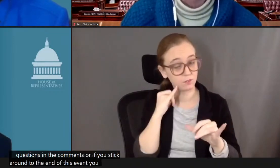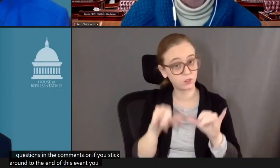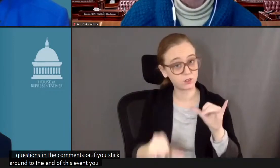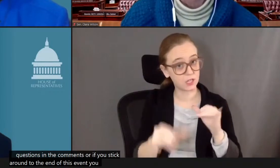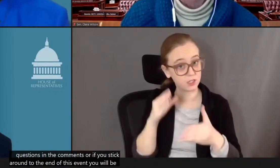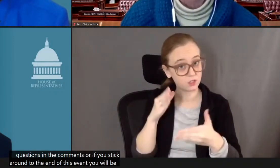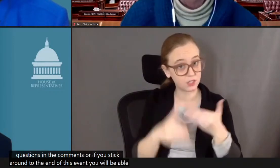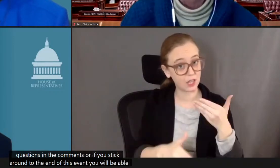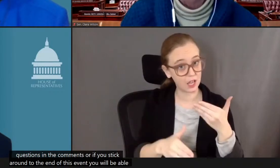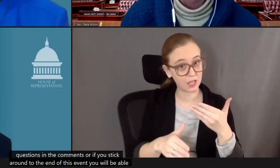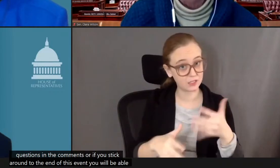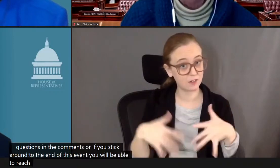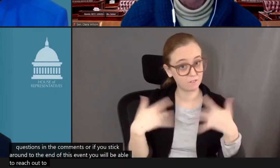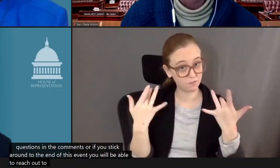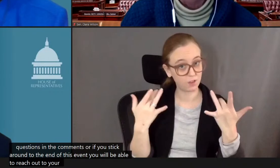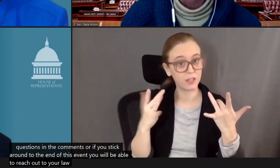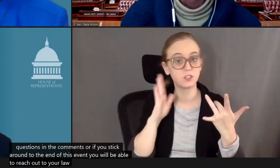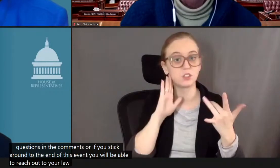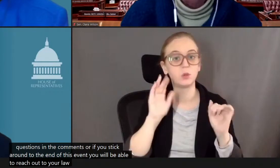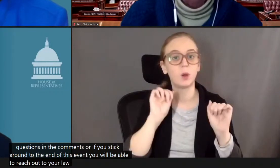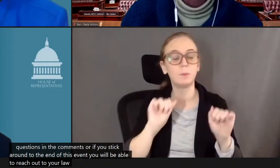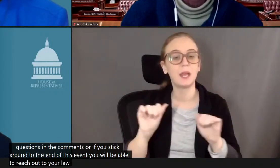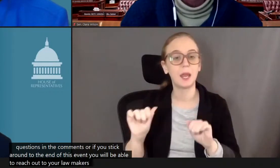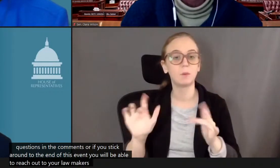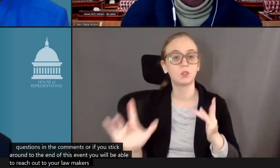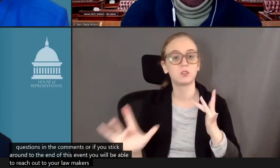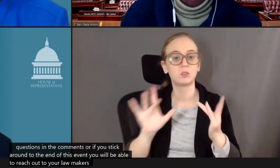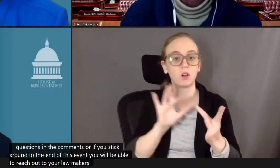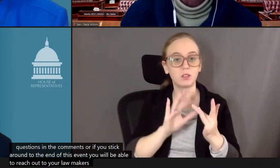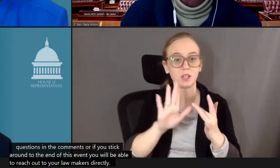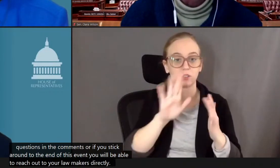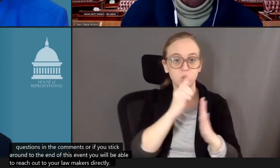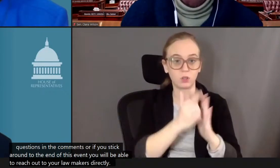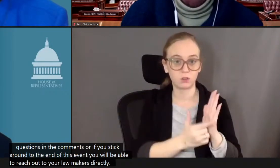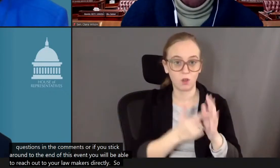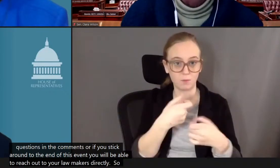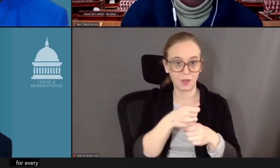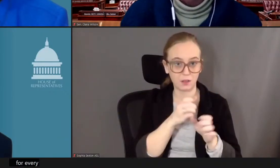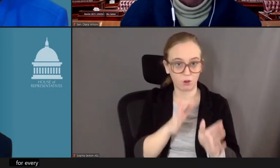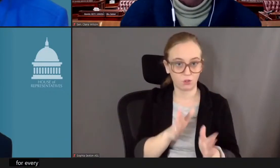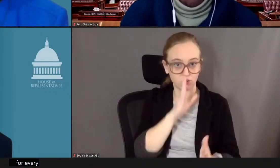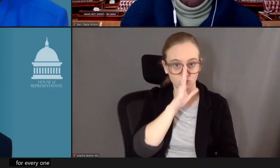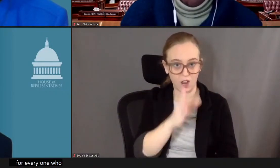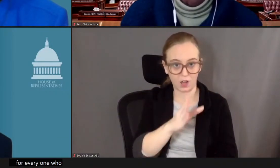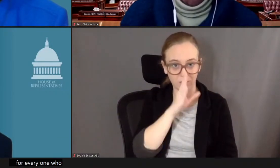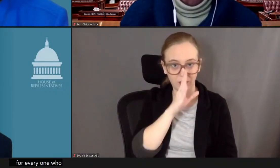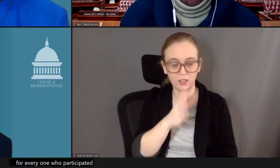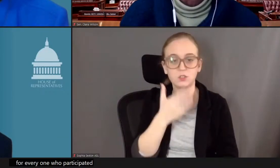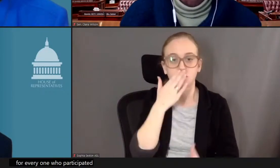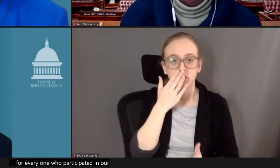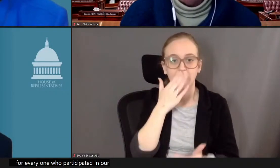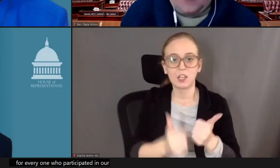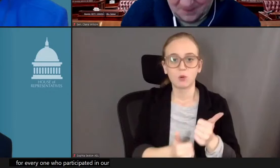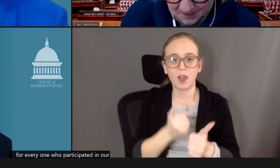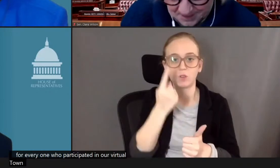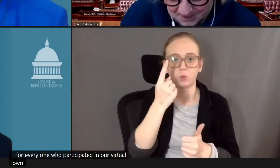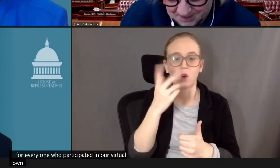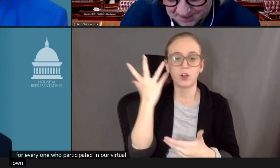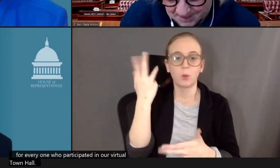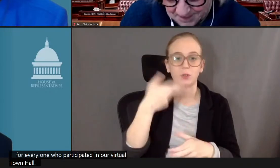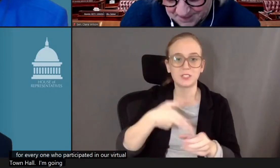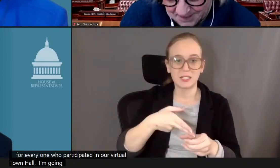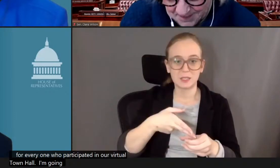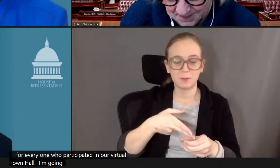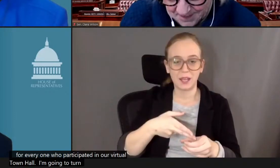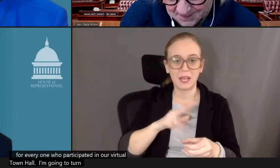reach out to your lawmakers directly. So thank you for everyone who participated in our virtual town hall. I'm going to turn it back